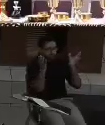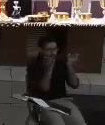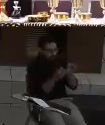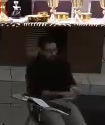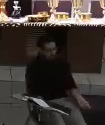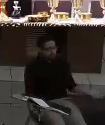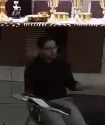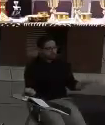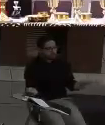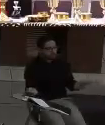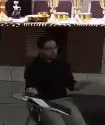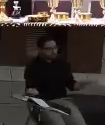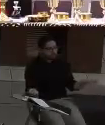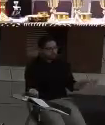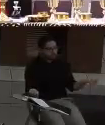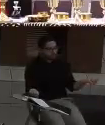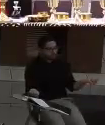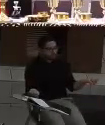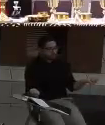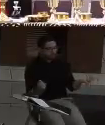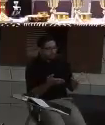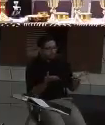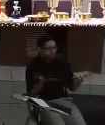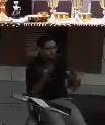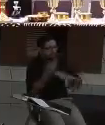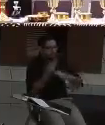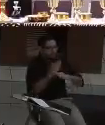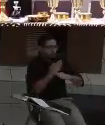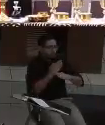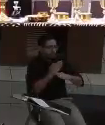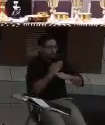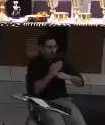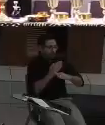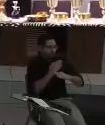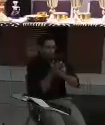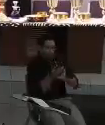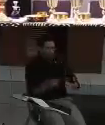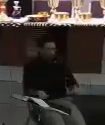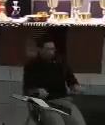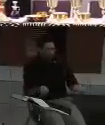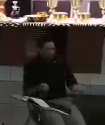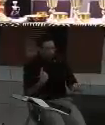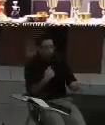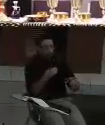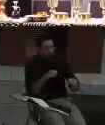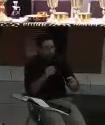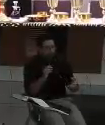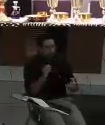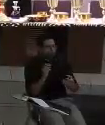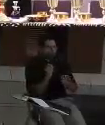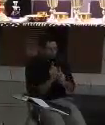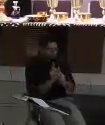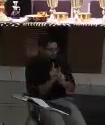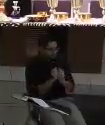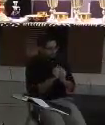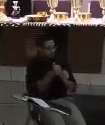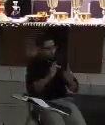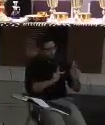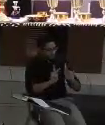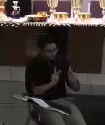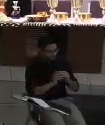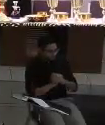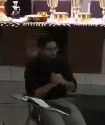when all of those things that keep us separated from each other are no more, O God, your people can live, your